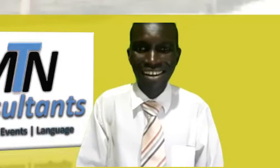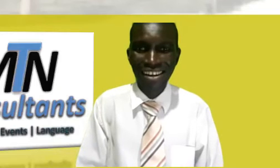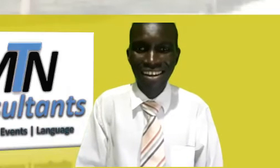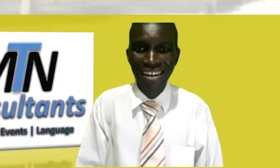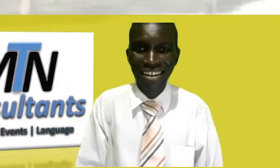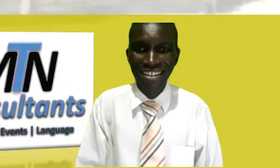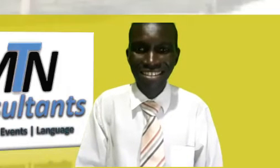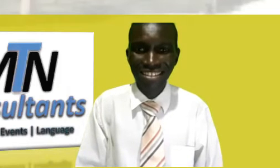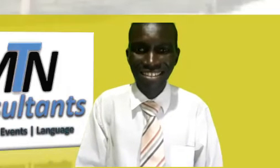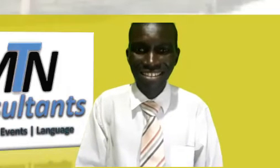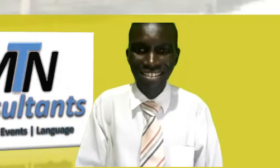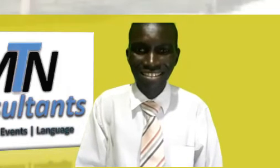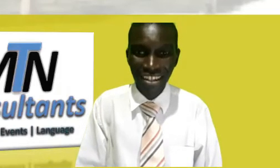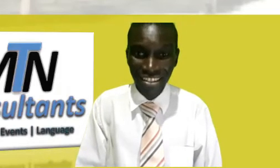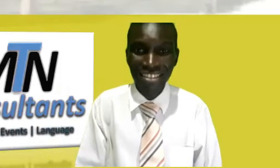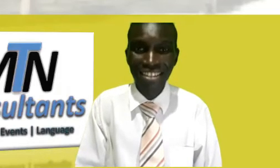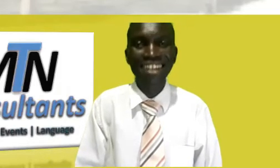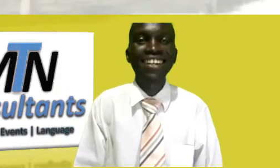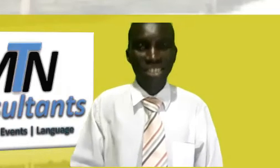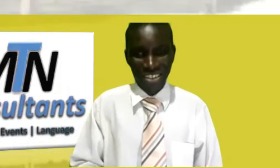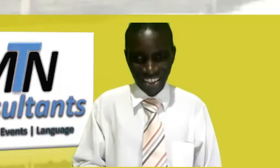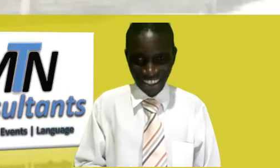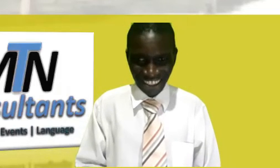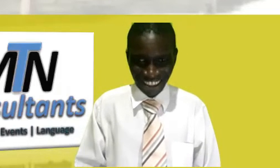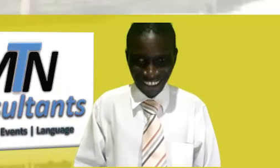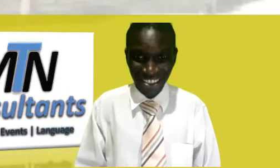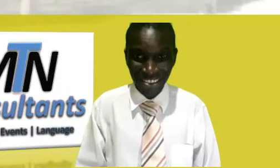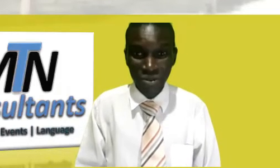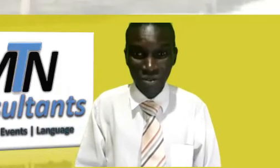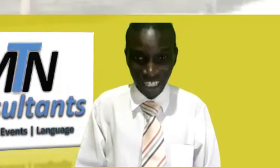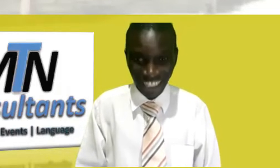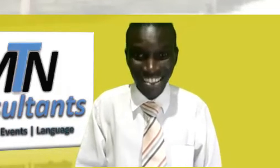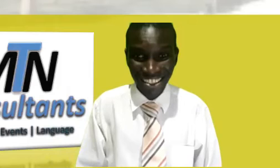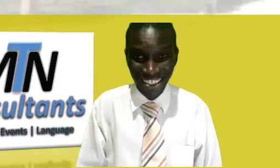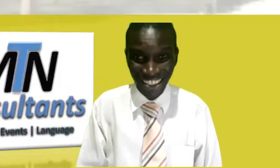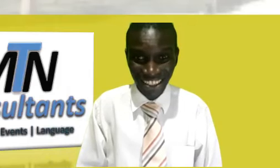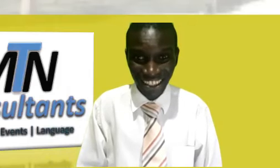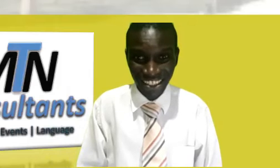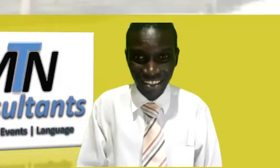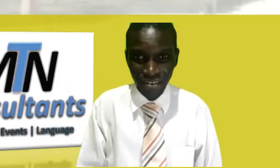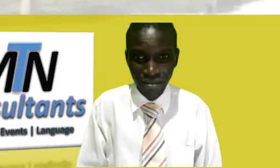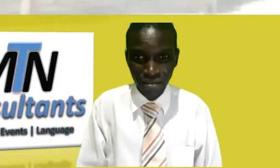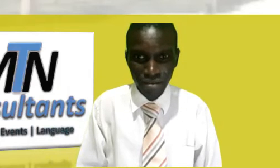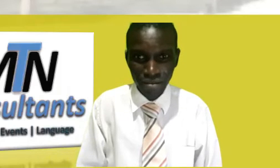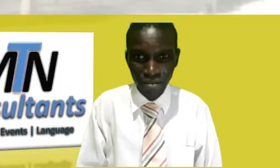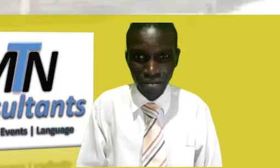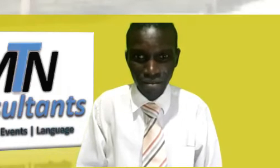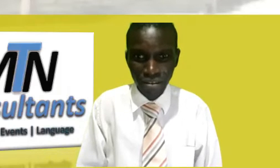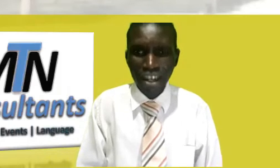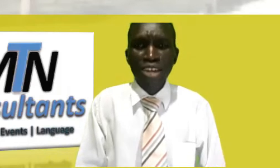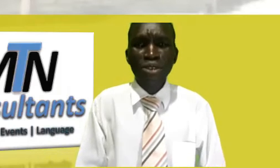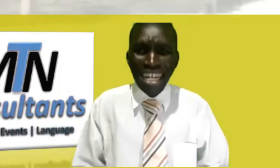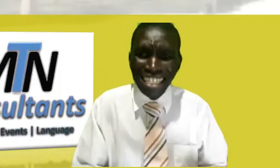love you. Yes. Then for hate, it's I'm interested in hate.